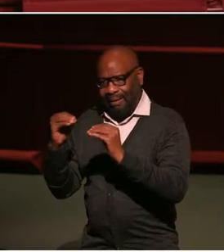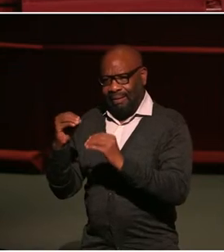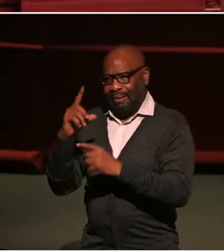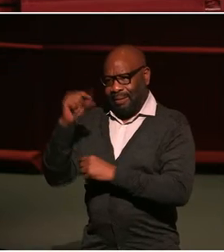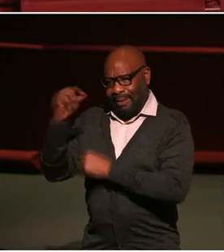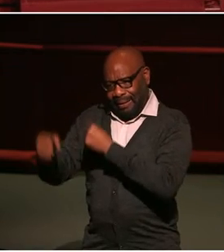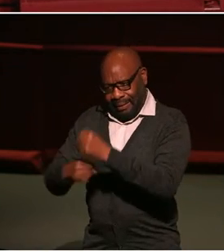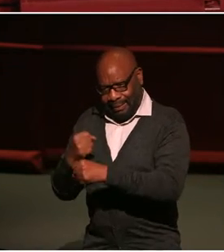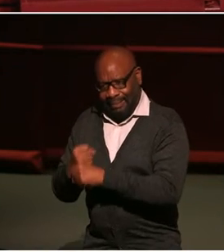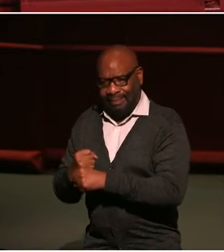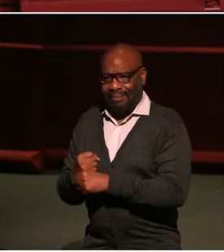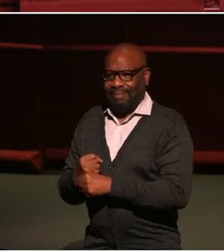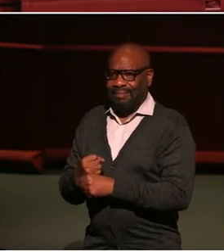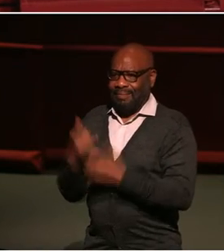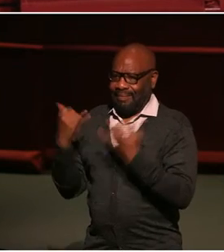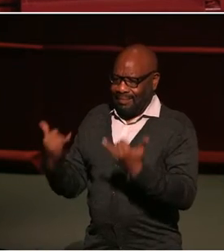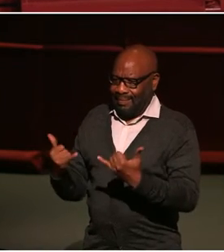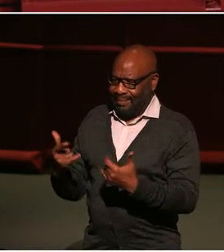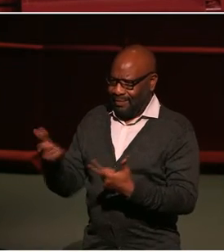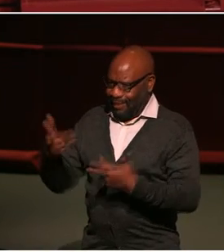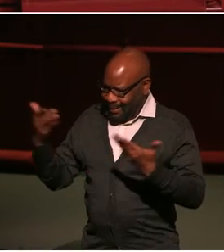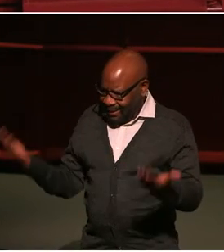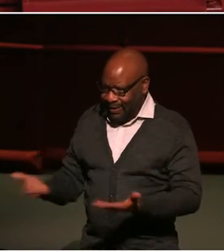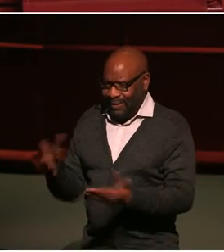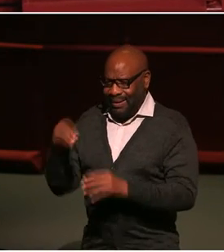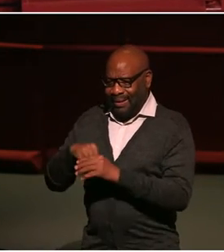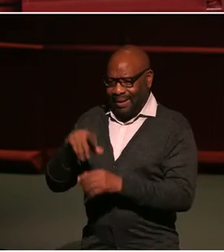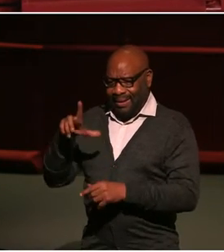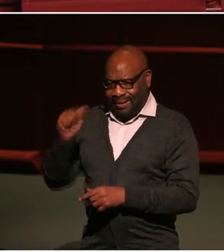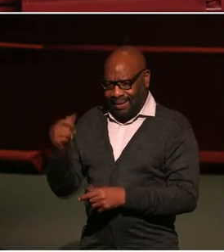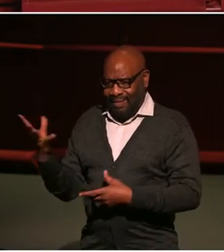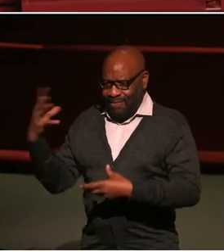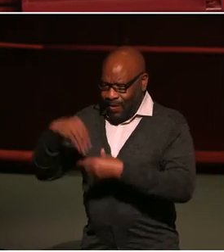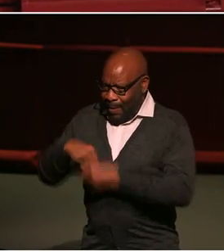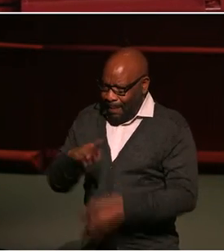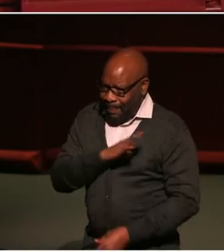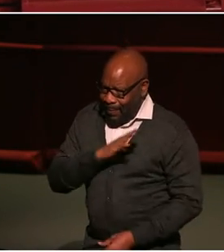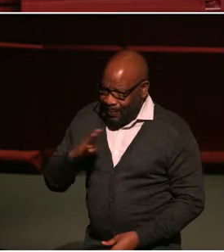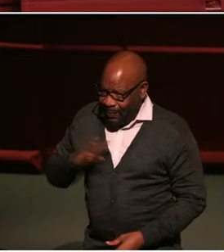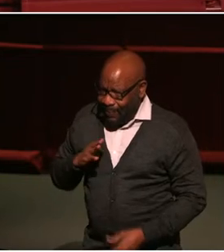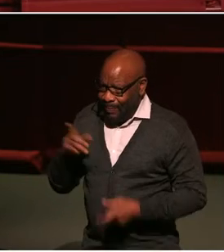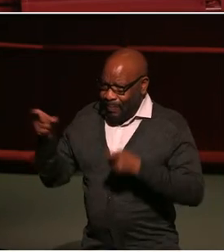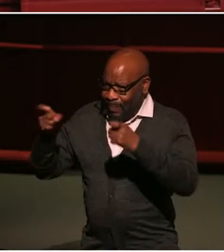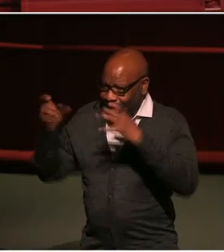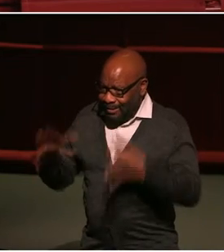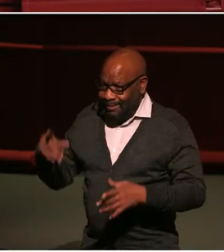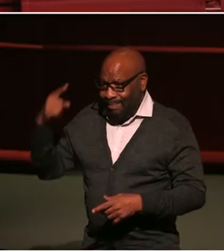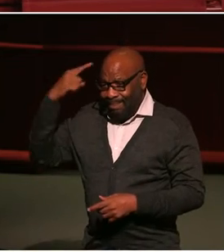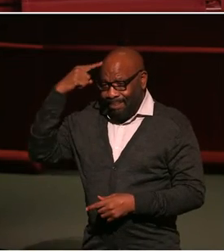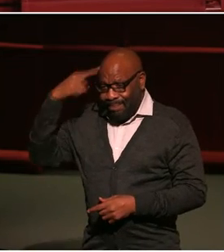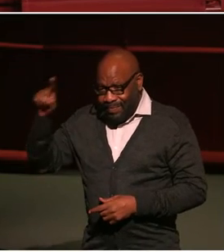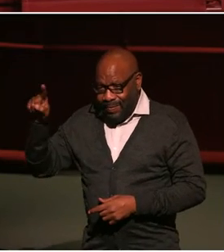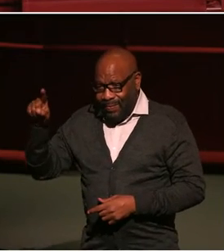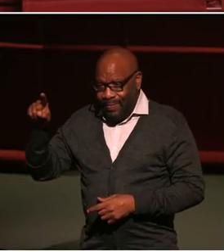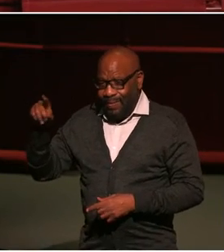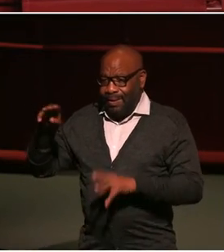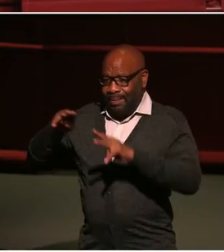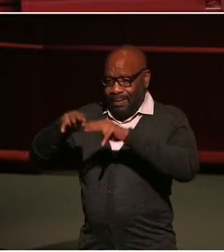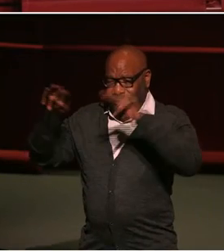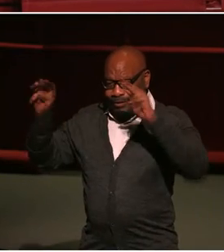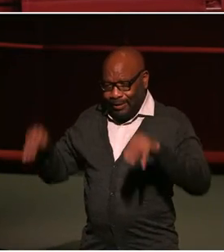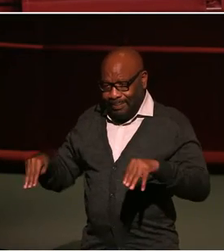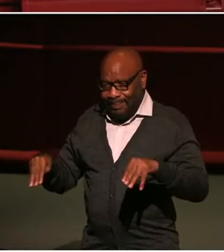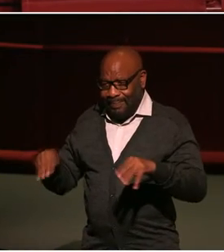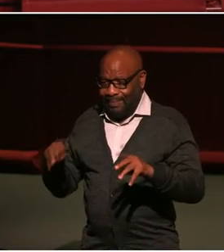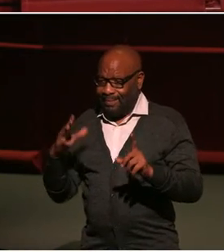LA and now on the board of directors of the museum's